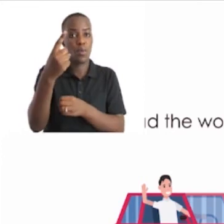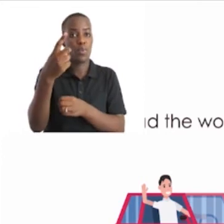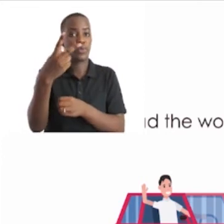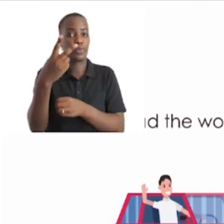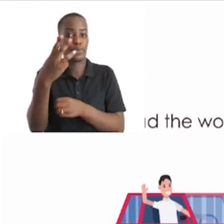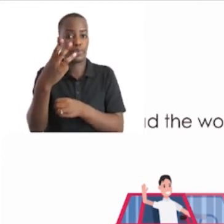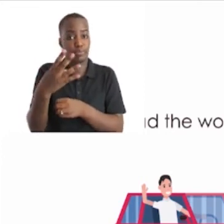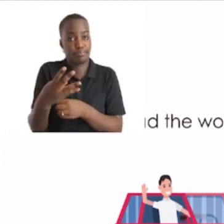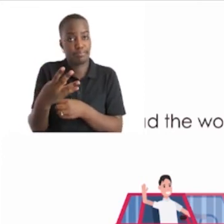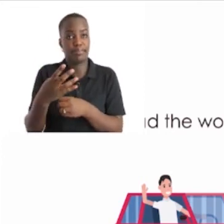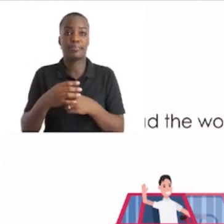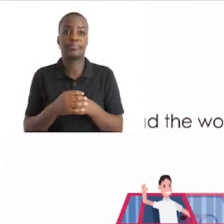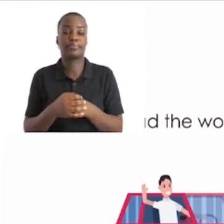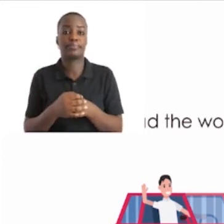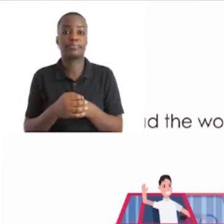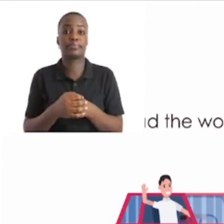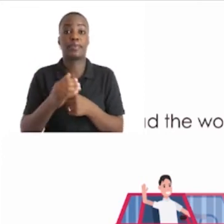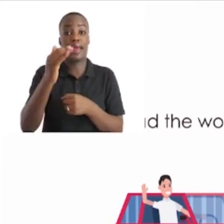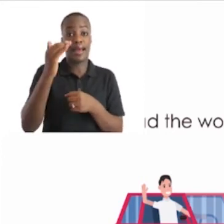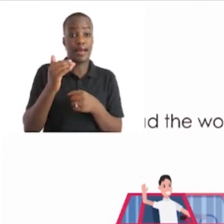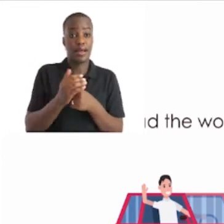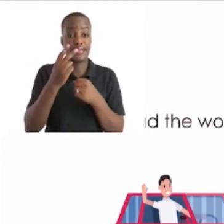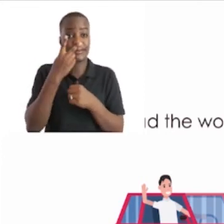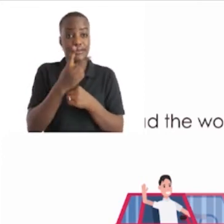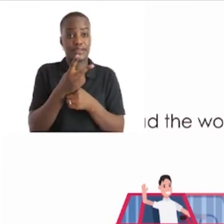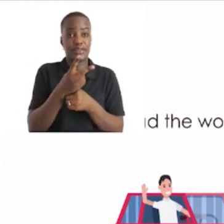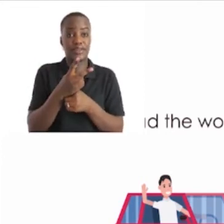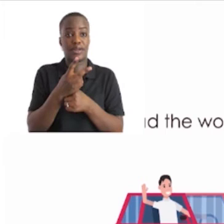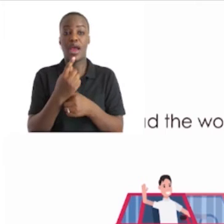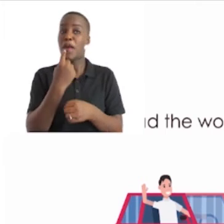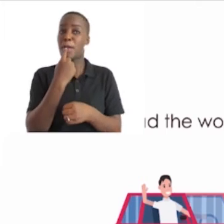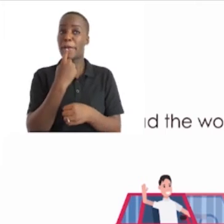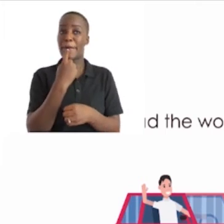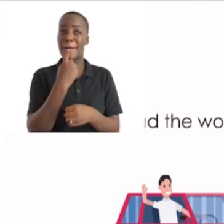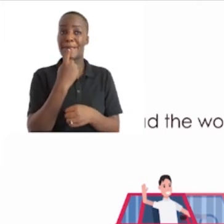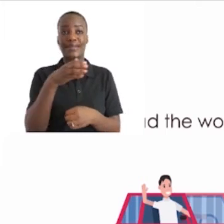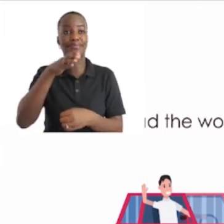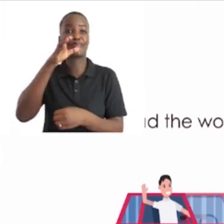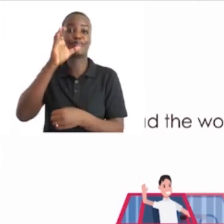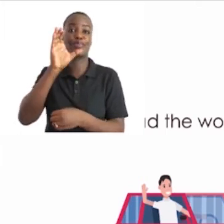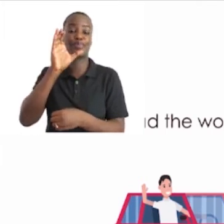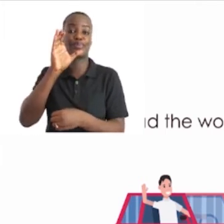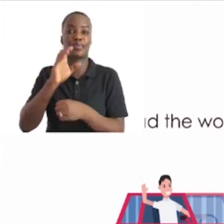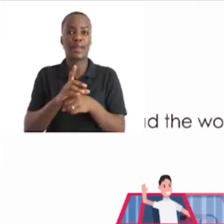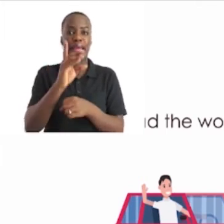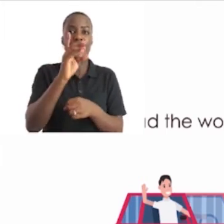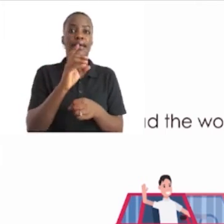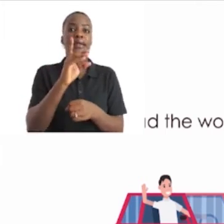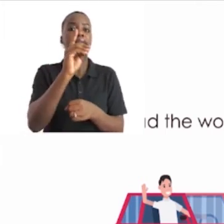4? The next we can see a drink. Is drink